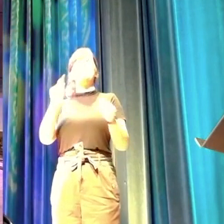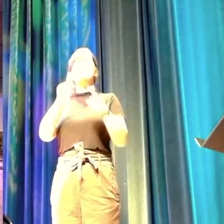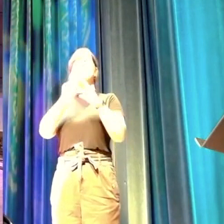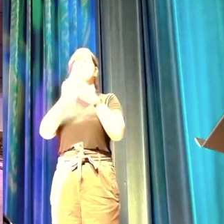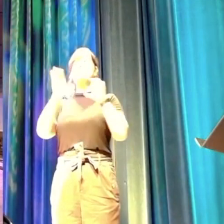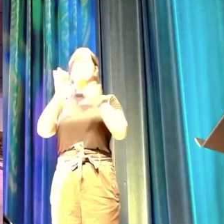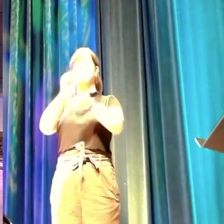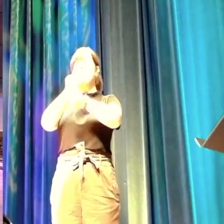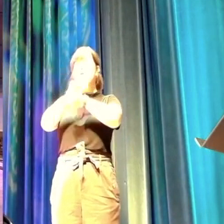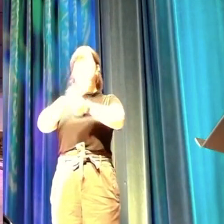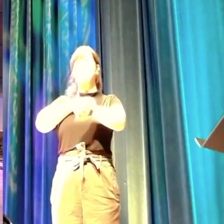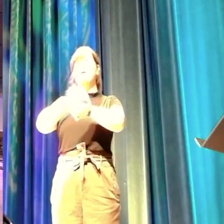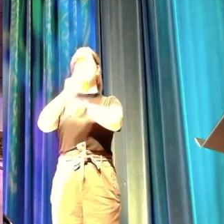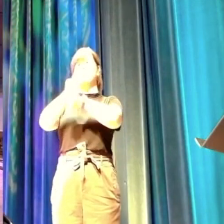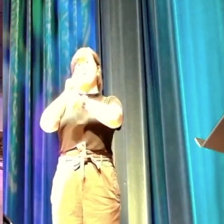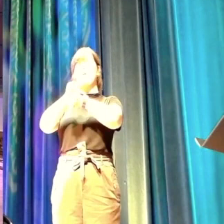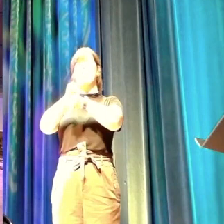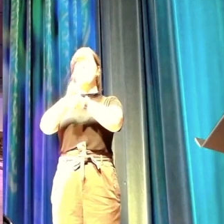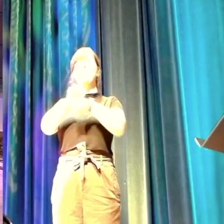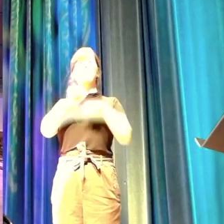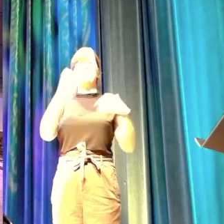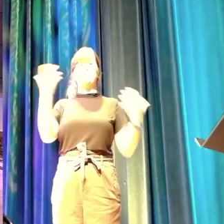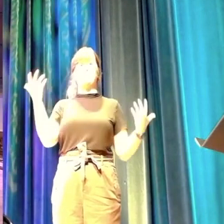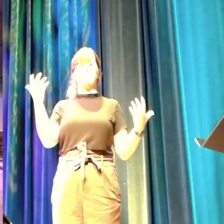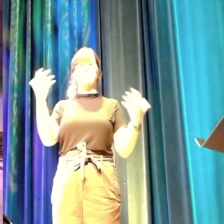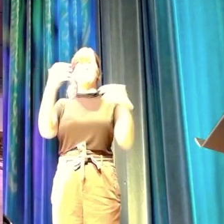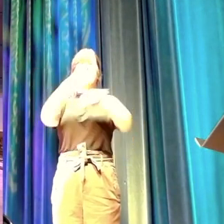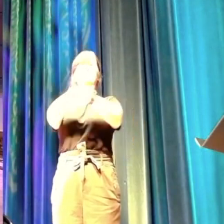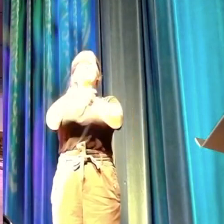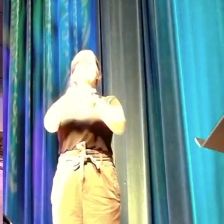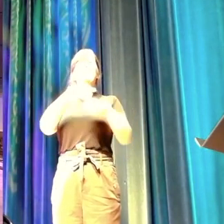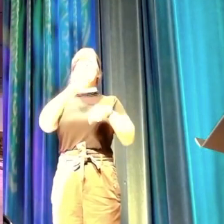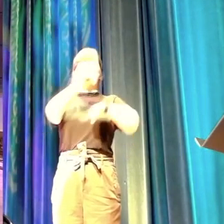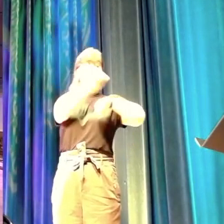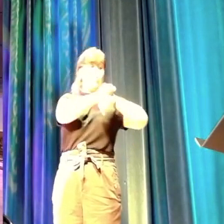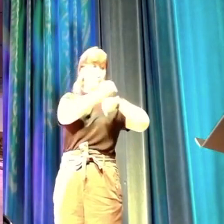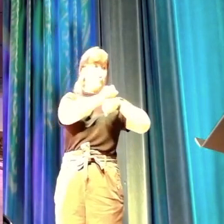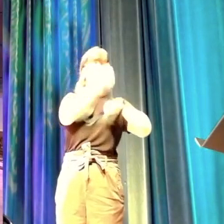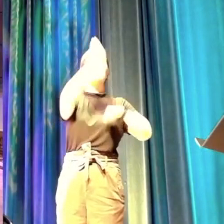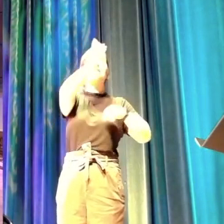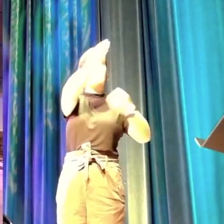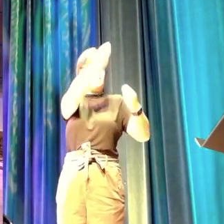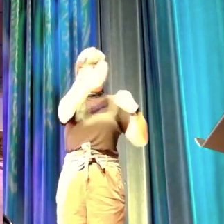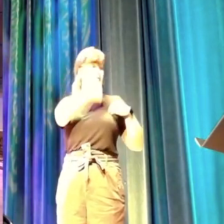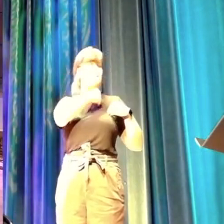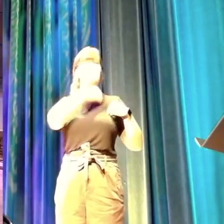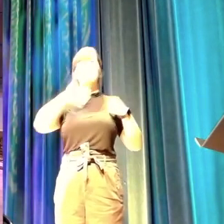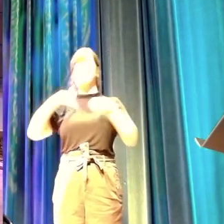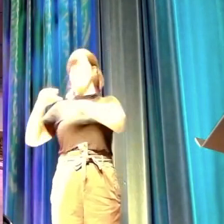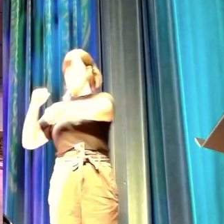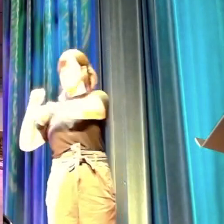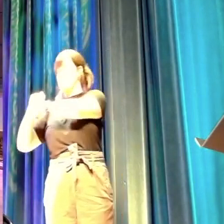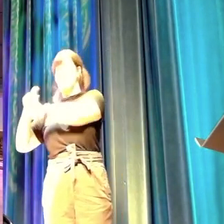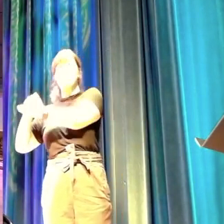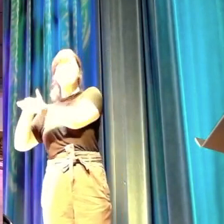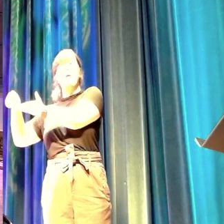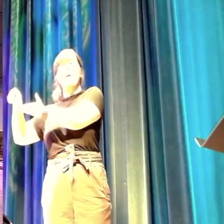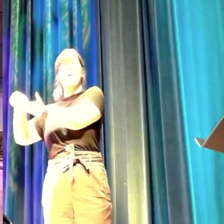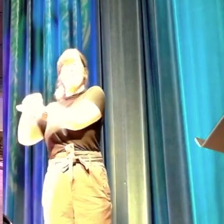job, and they intersect. My work is what God told me to do. My job is what pays